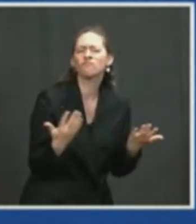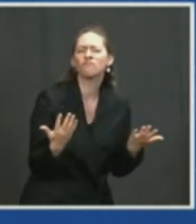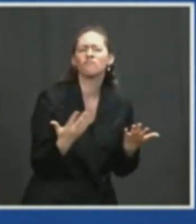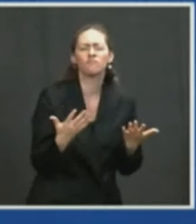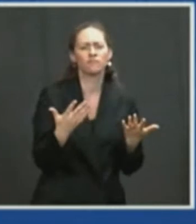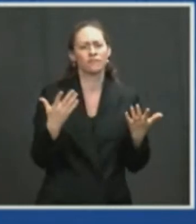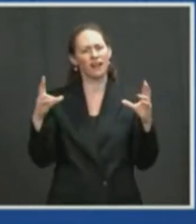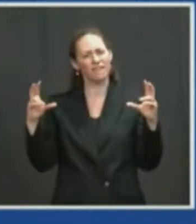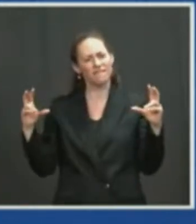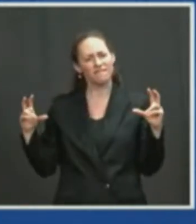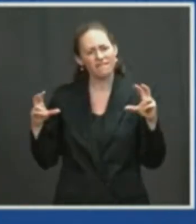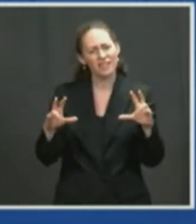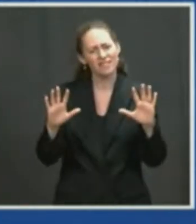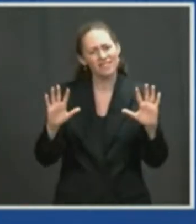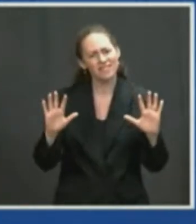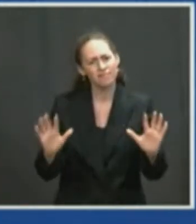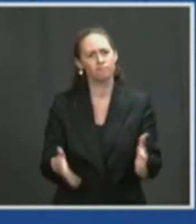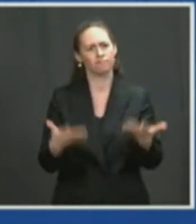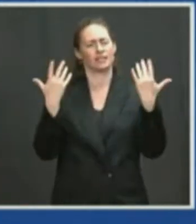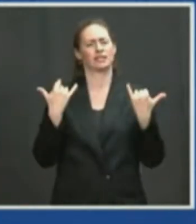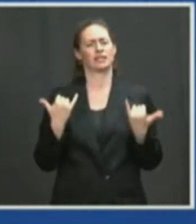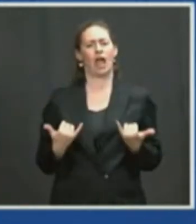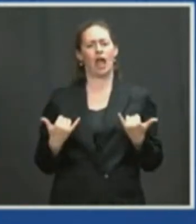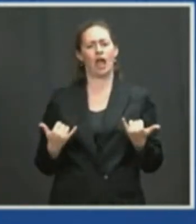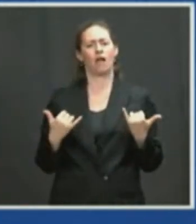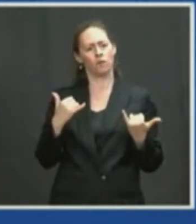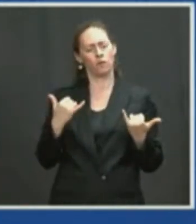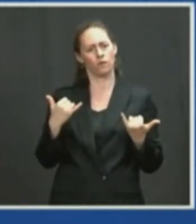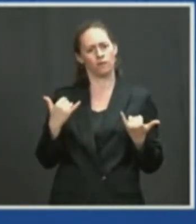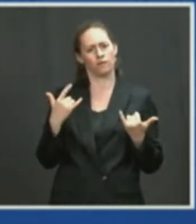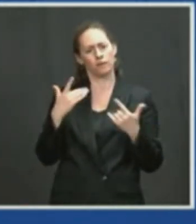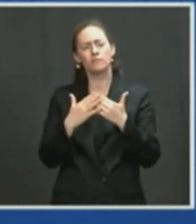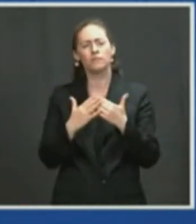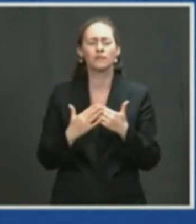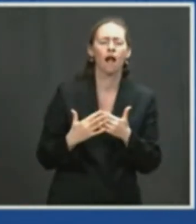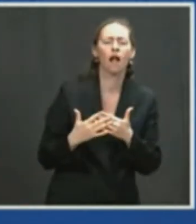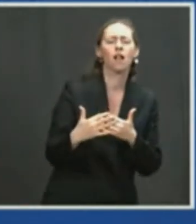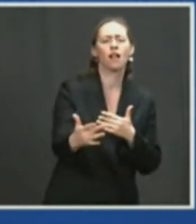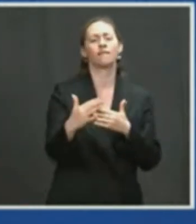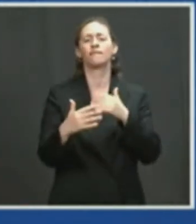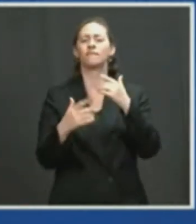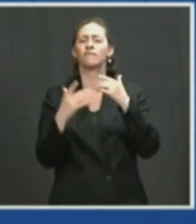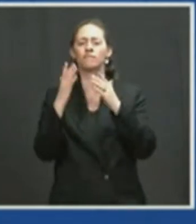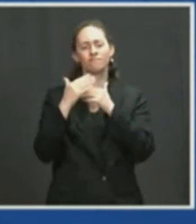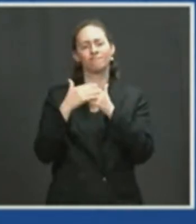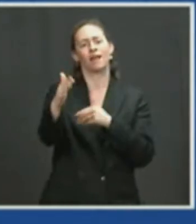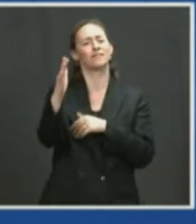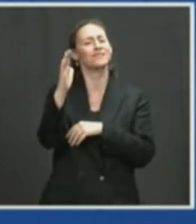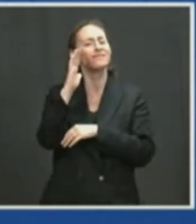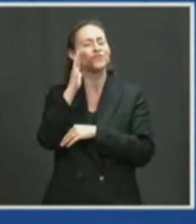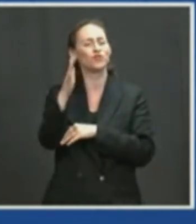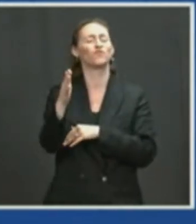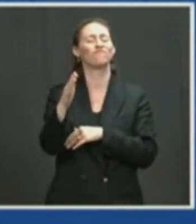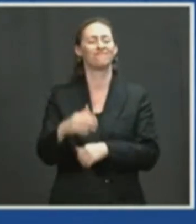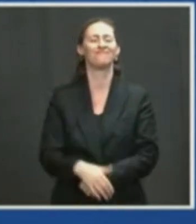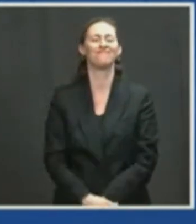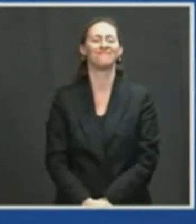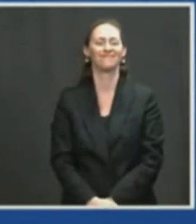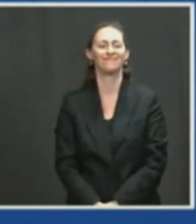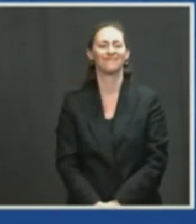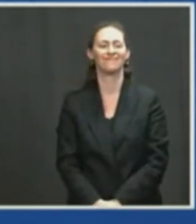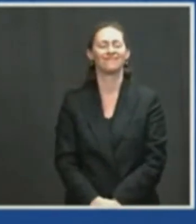those investments today to be able to continue to succeed tomorrow. We have a chance to seize on the economic